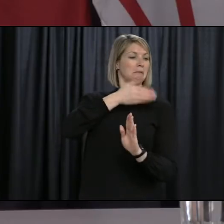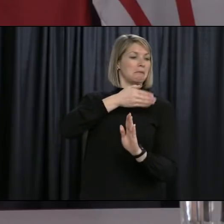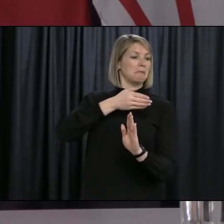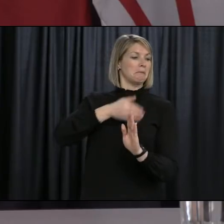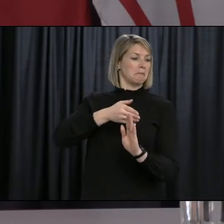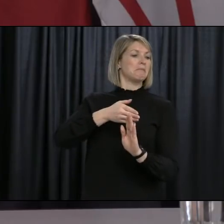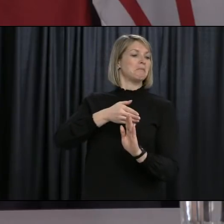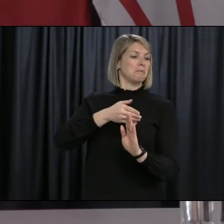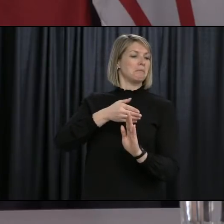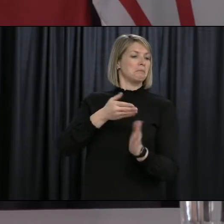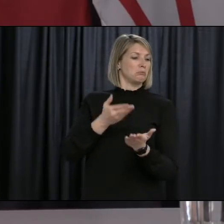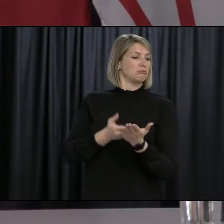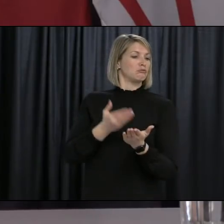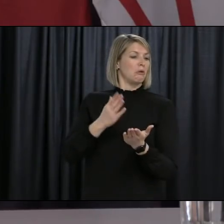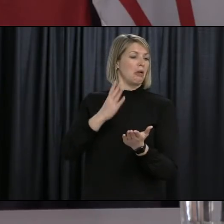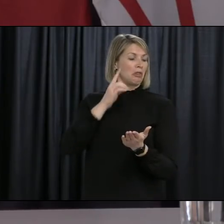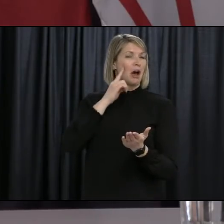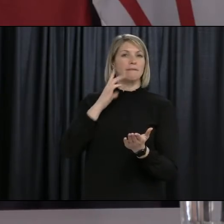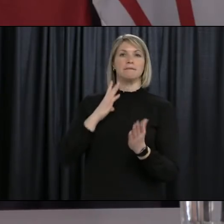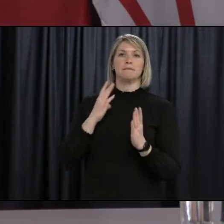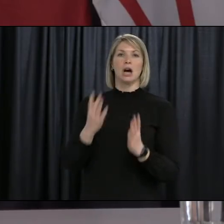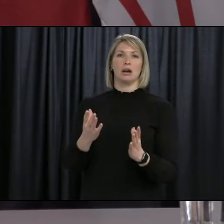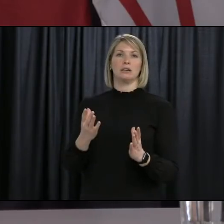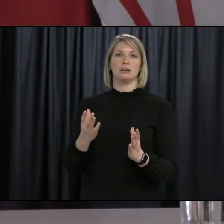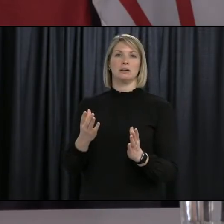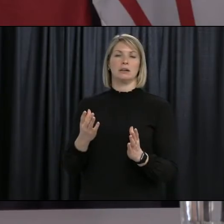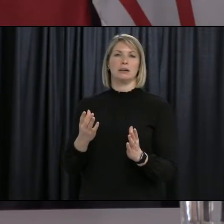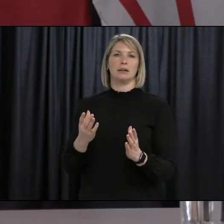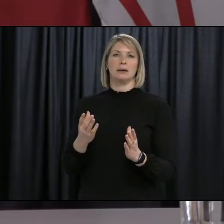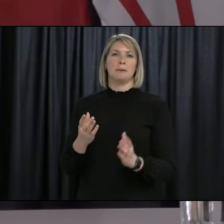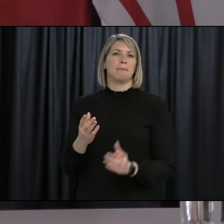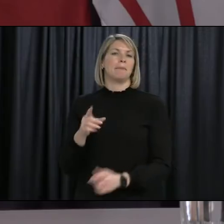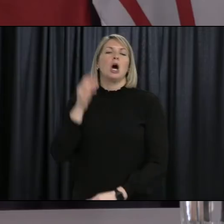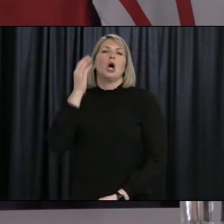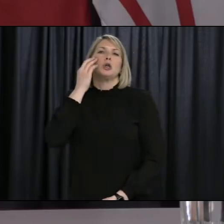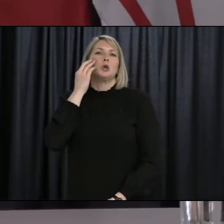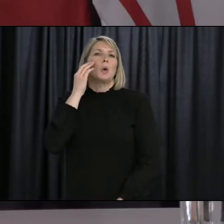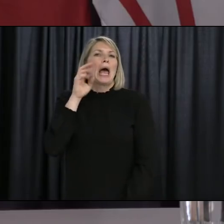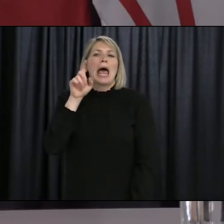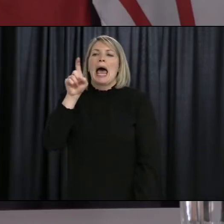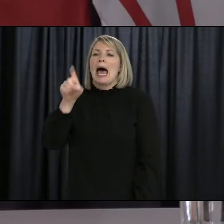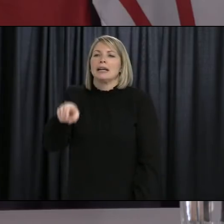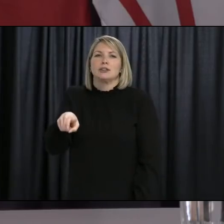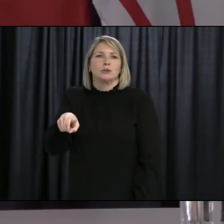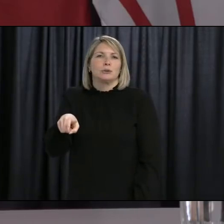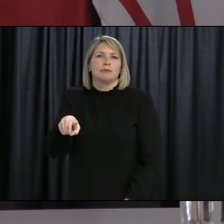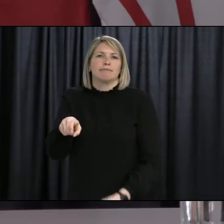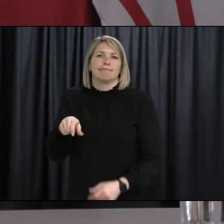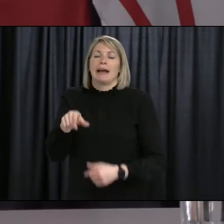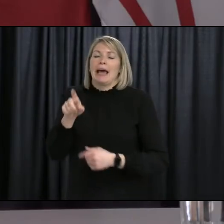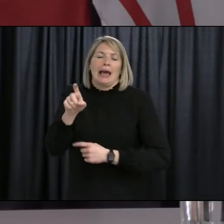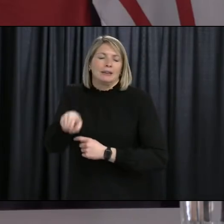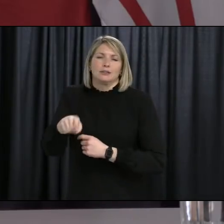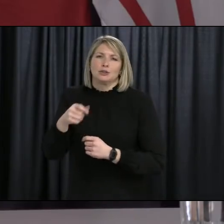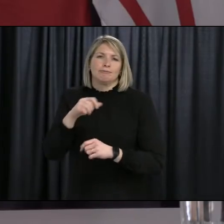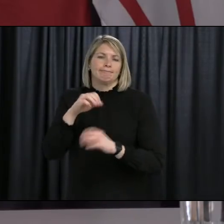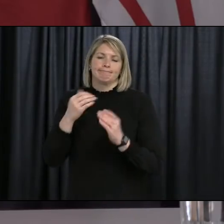you at the time, but knowing that there had to be a COVID-19 election this year.